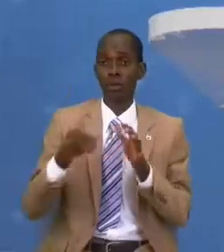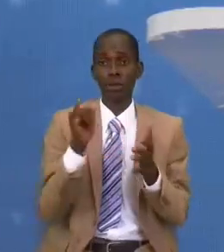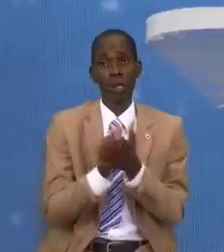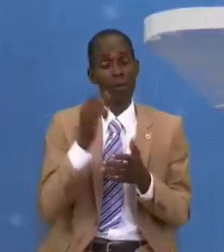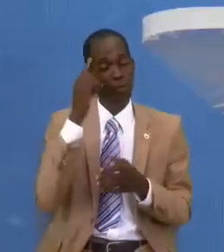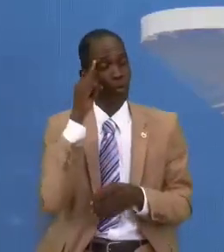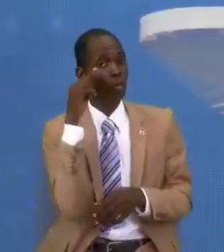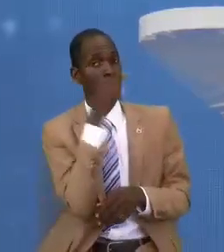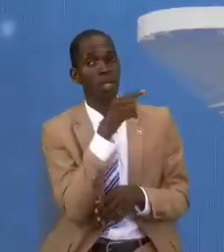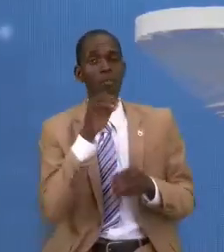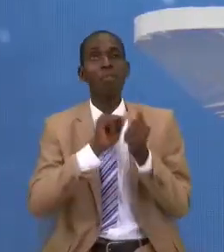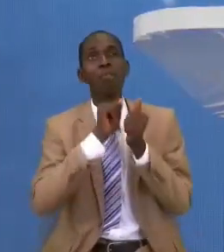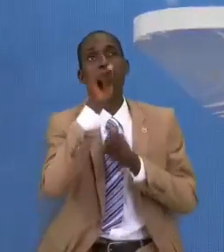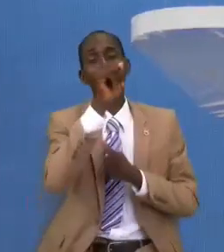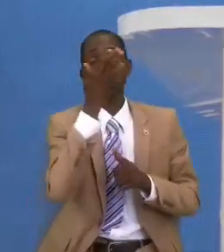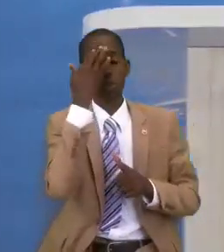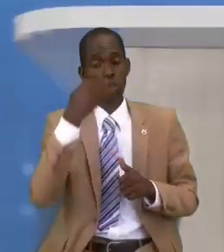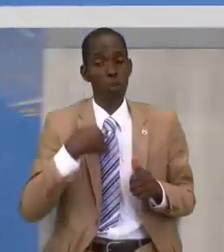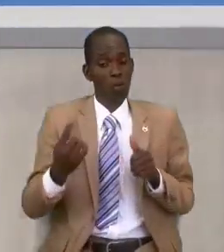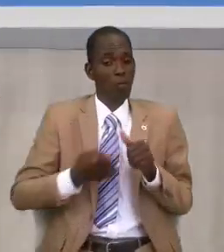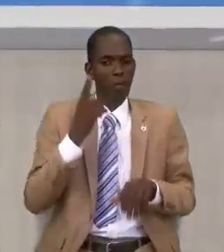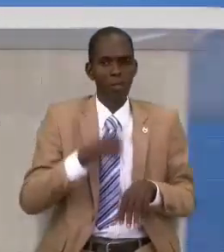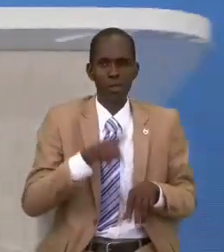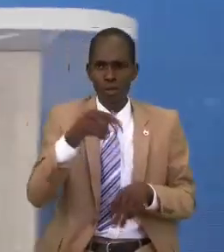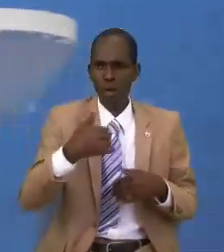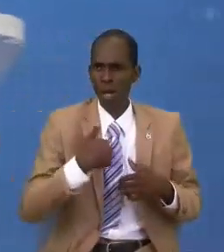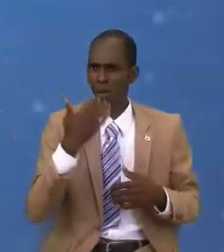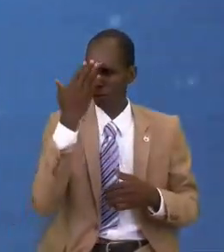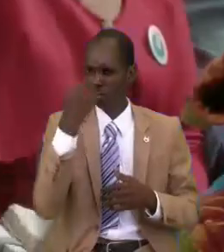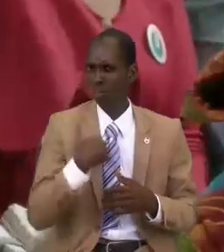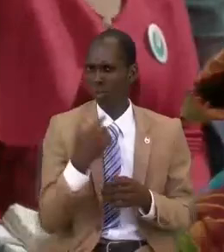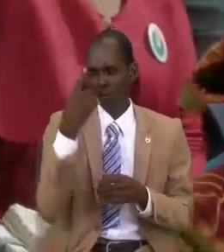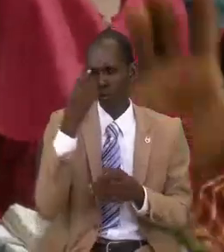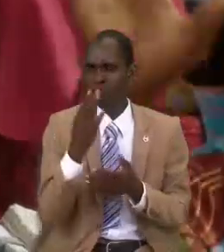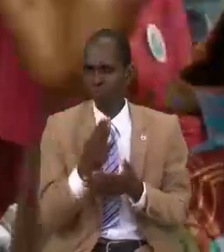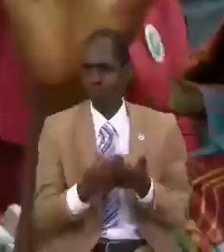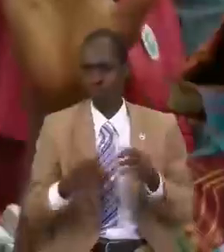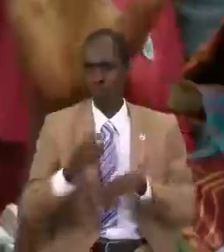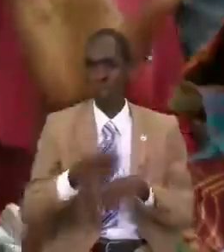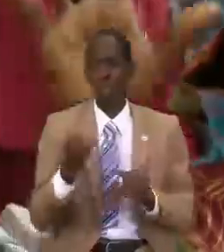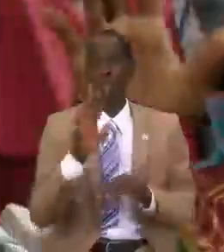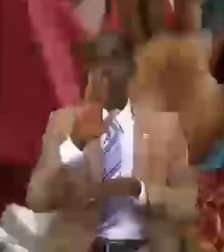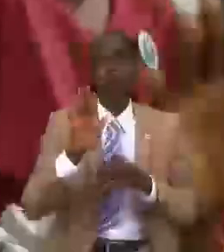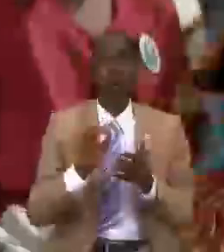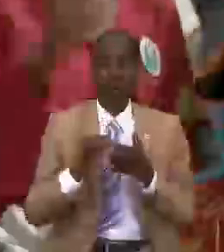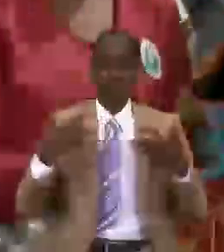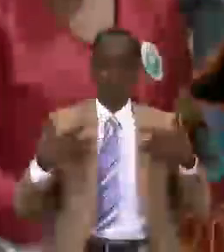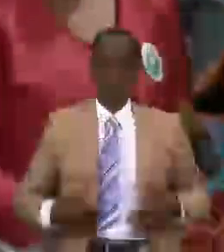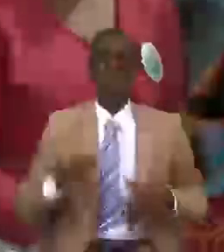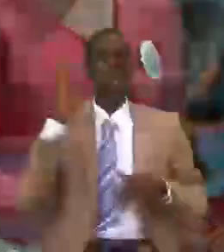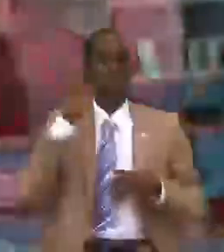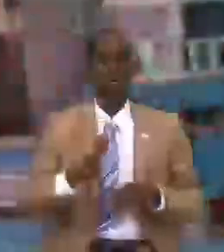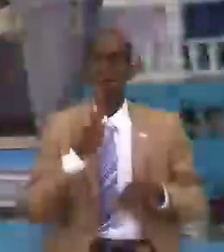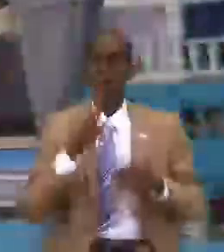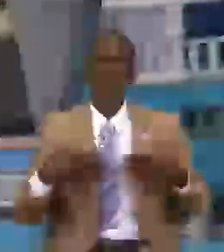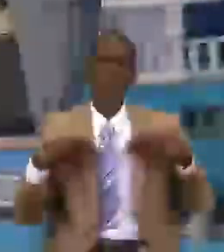known me for some time now. Your broken heart will be healed. Today, whatever